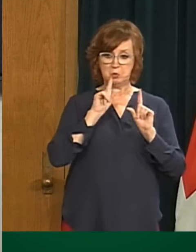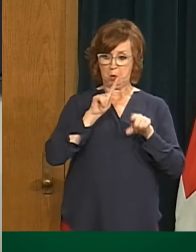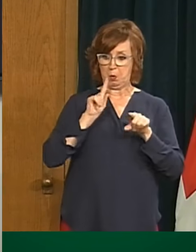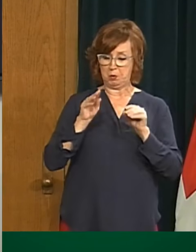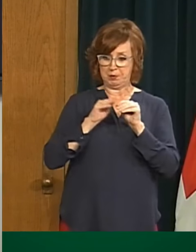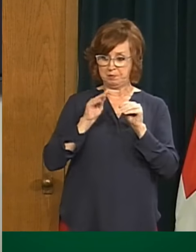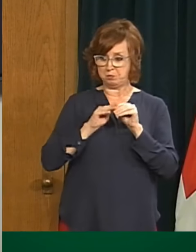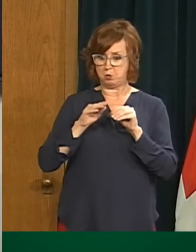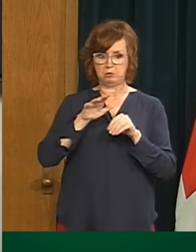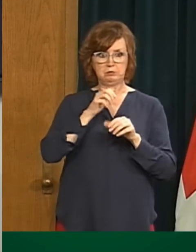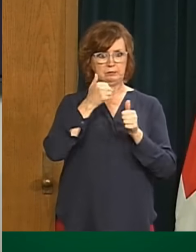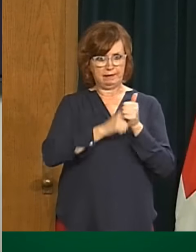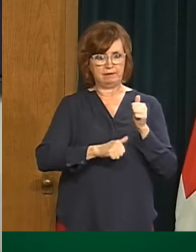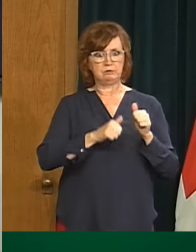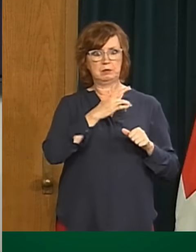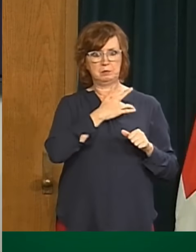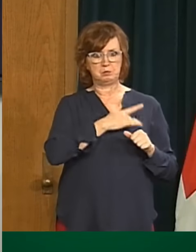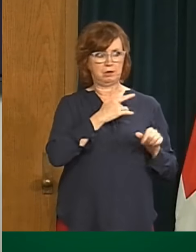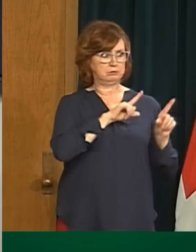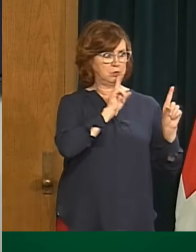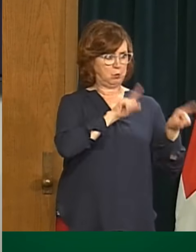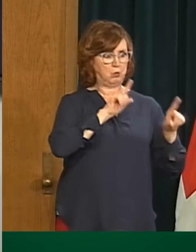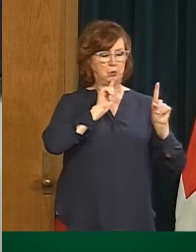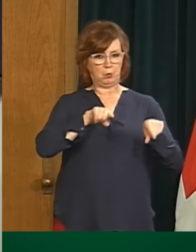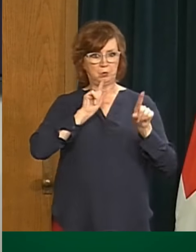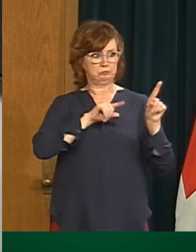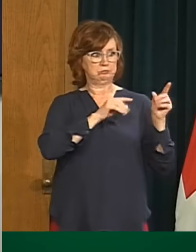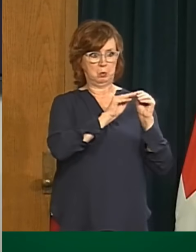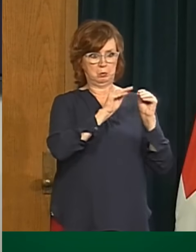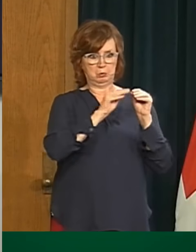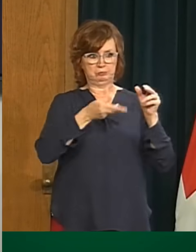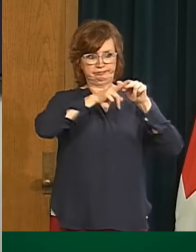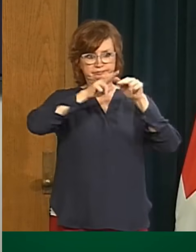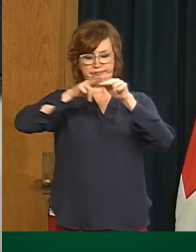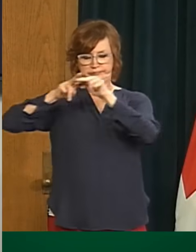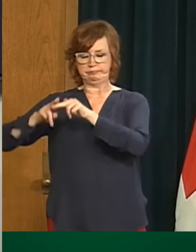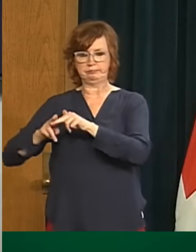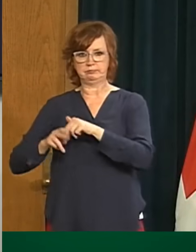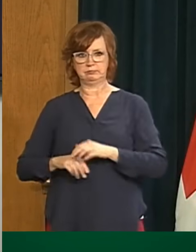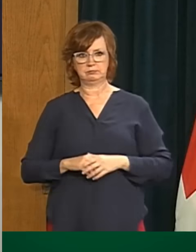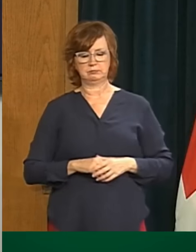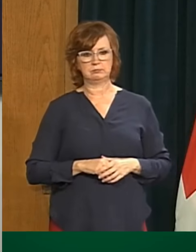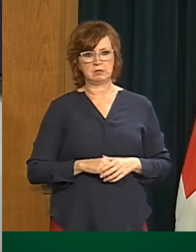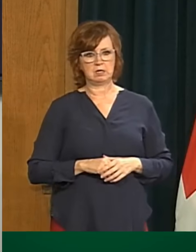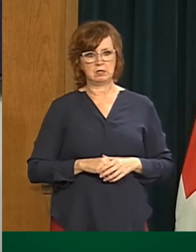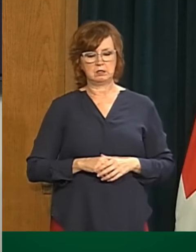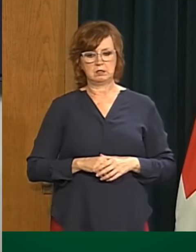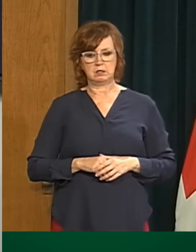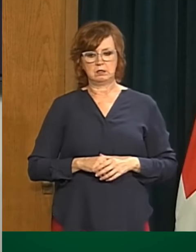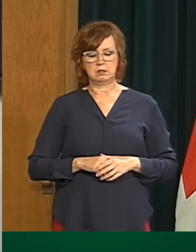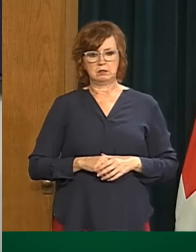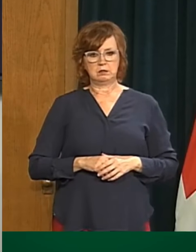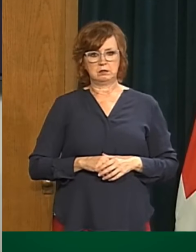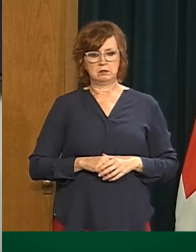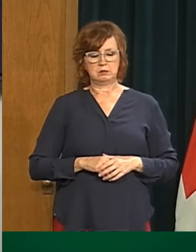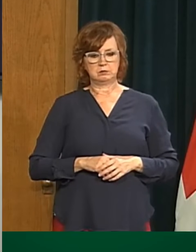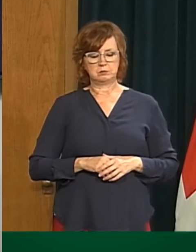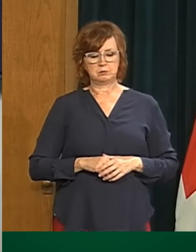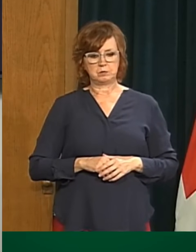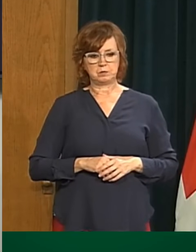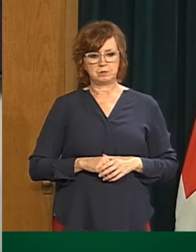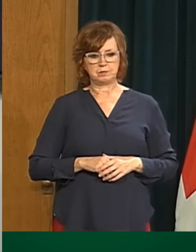the healthcare system as a whole. And I believe that you're going to see that open up over the next few weeks. For us, though, I just want to reiterate